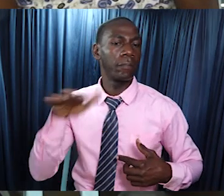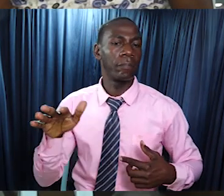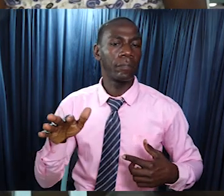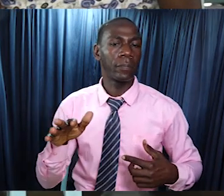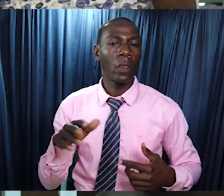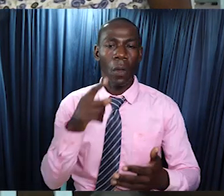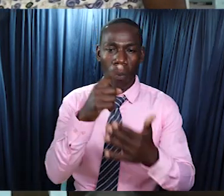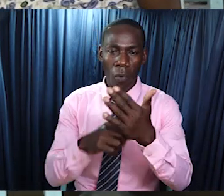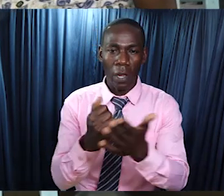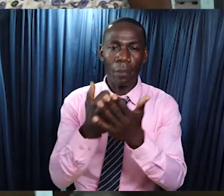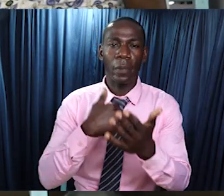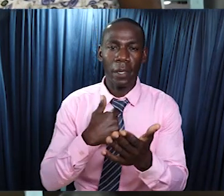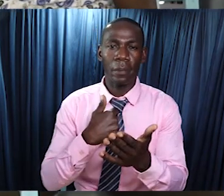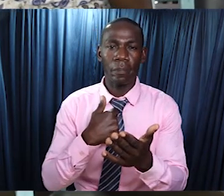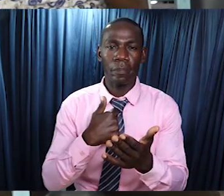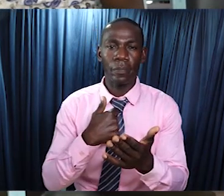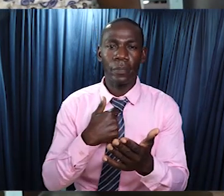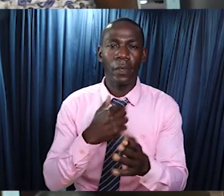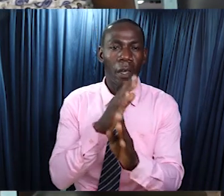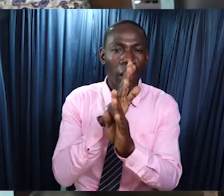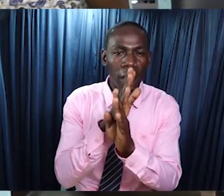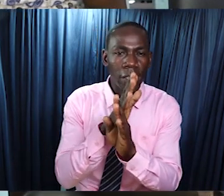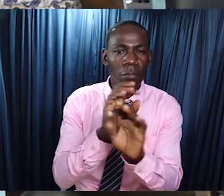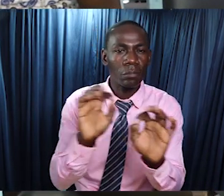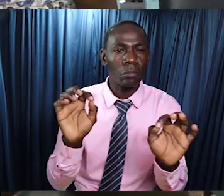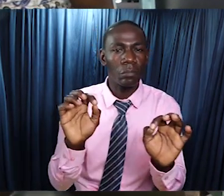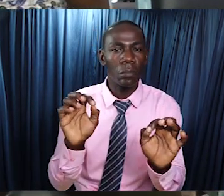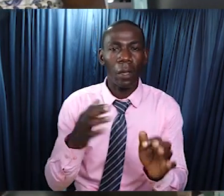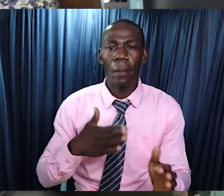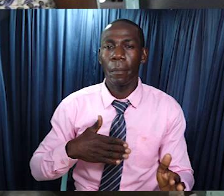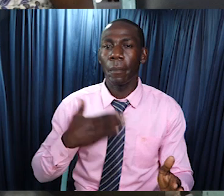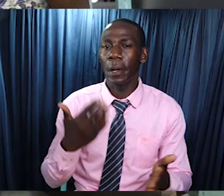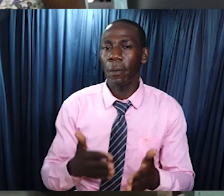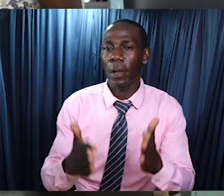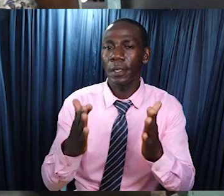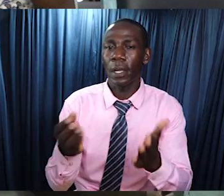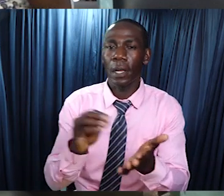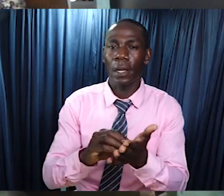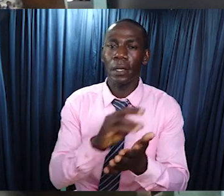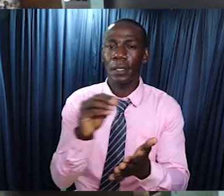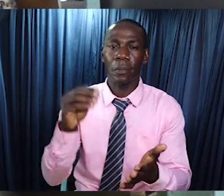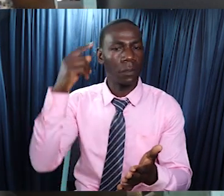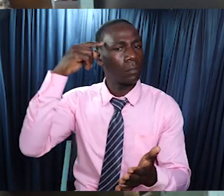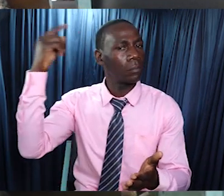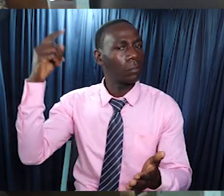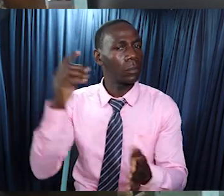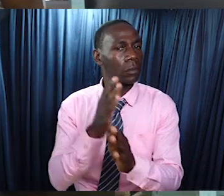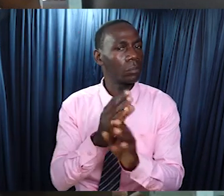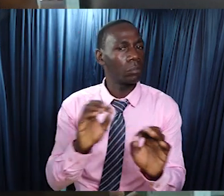them. What helped me is not hiding my ways and my